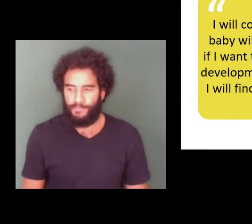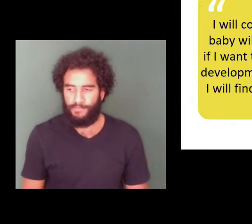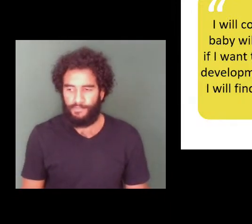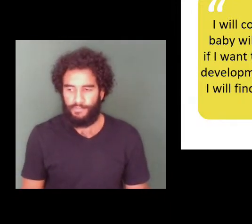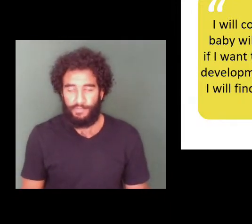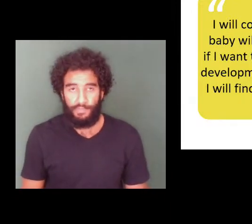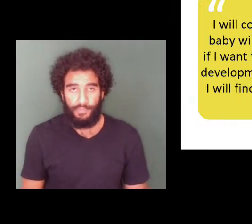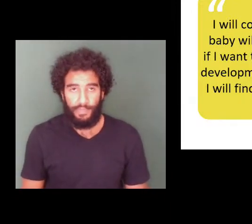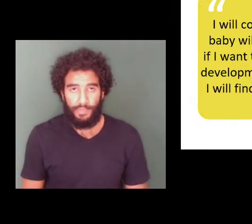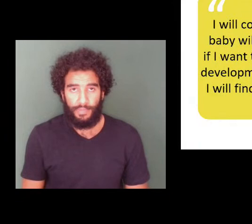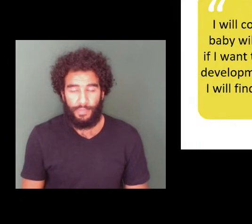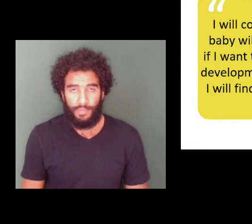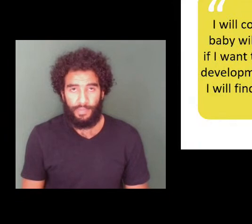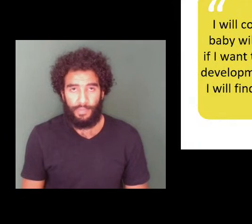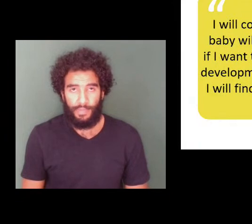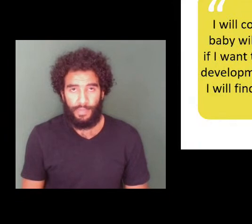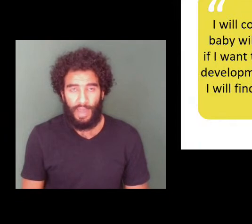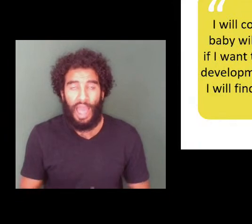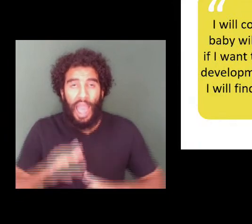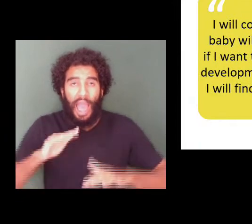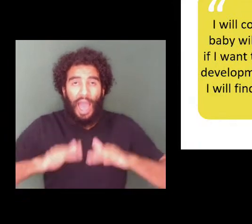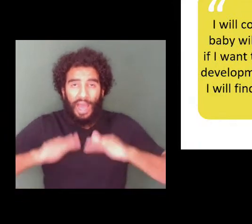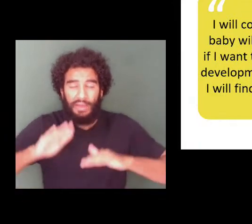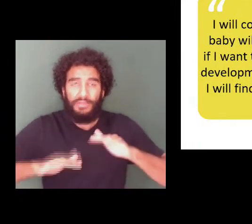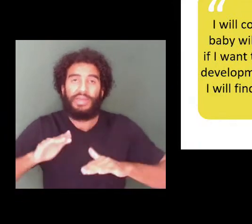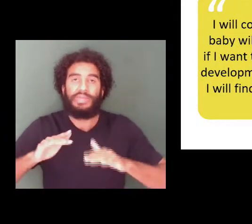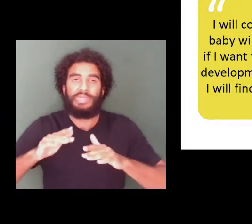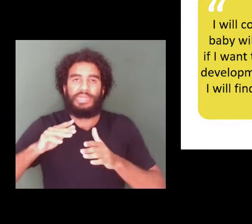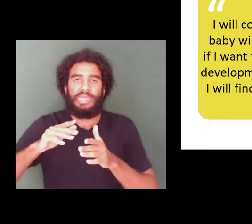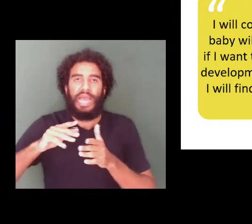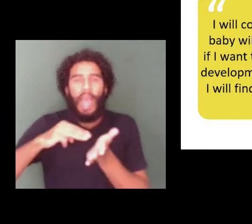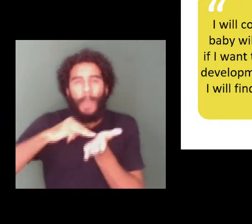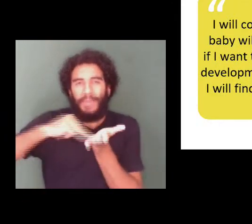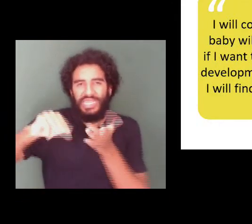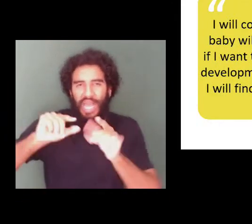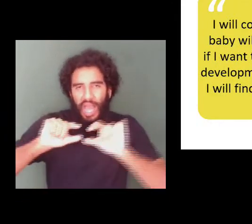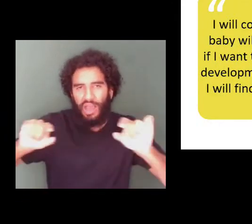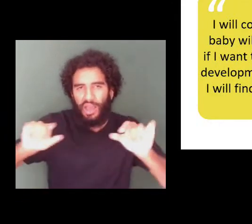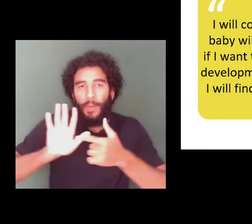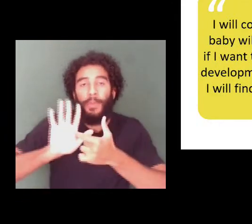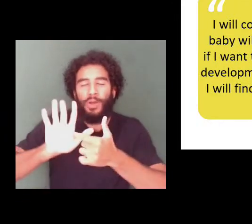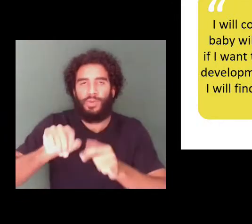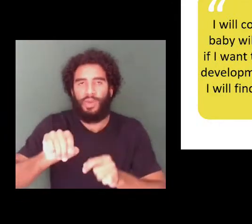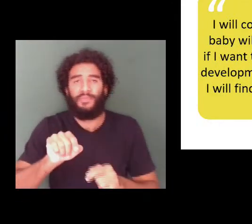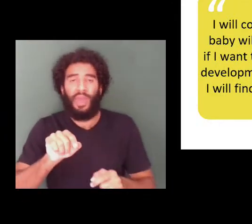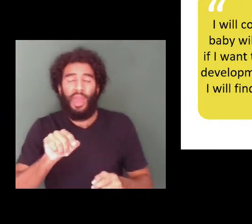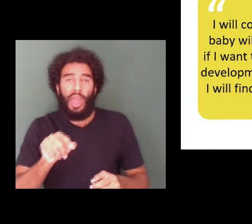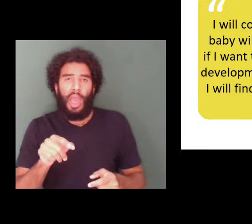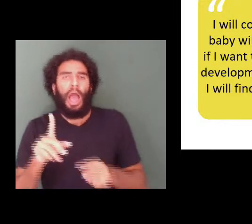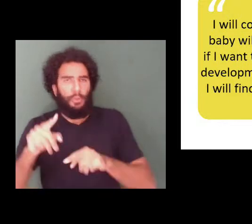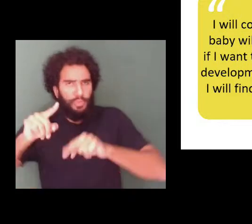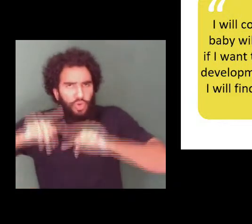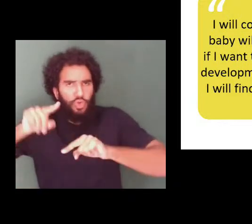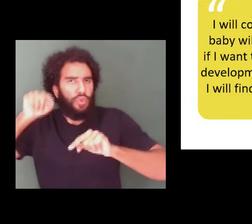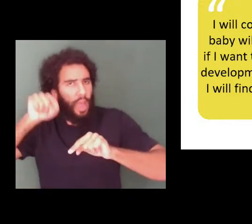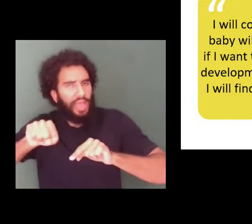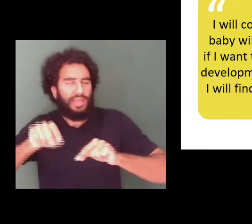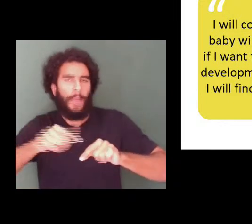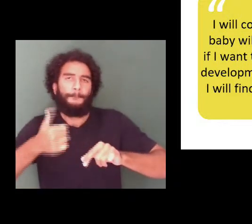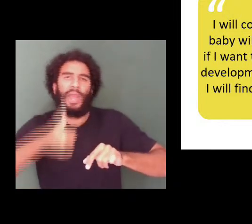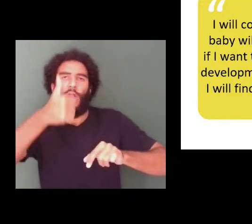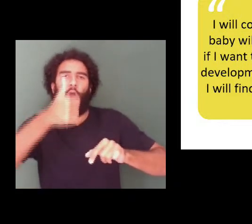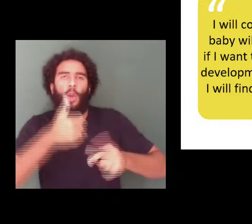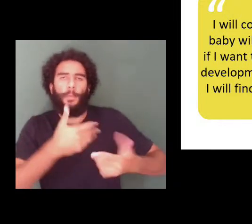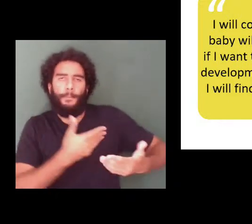for my baby. Or if I can't breastfeed, then here's what I need this particular formula. Sometimes they say that their instinct